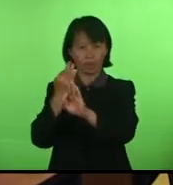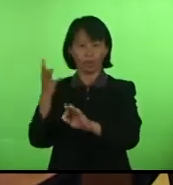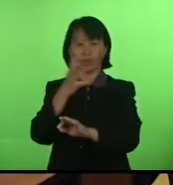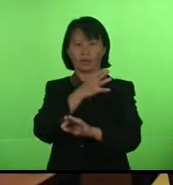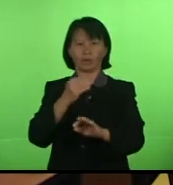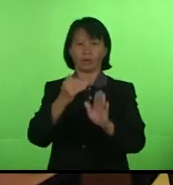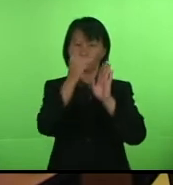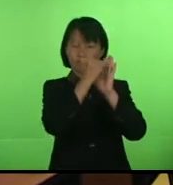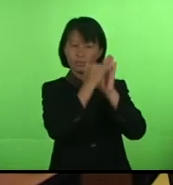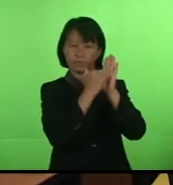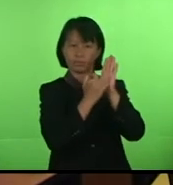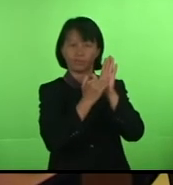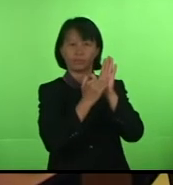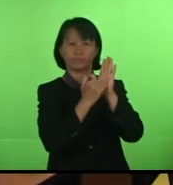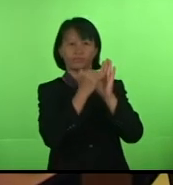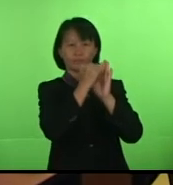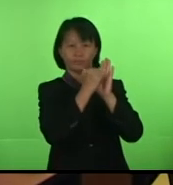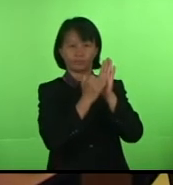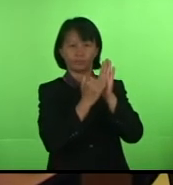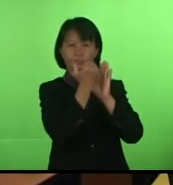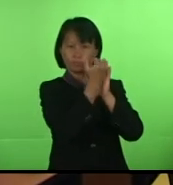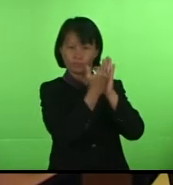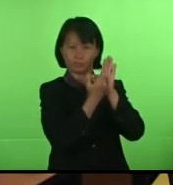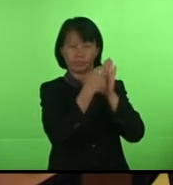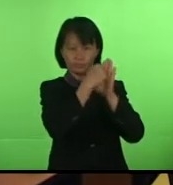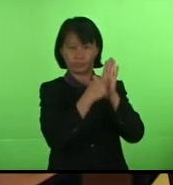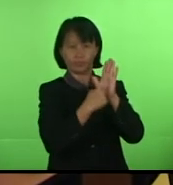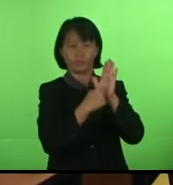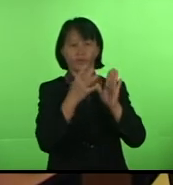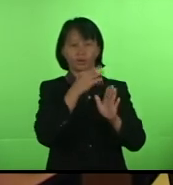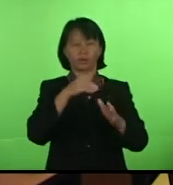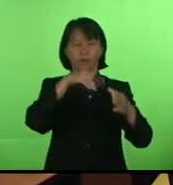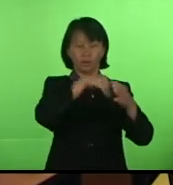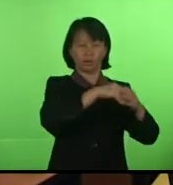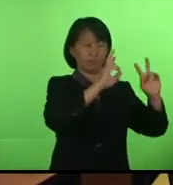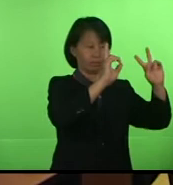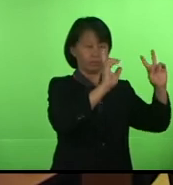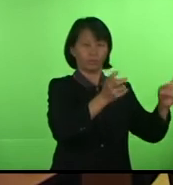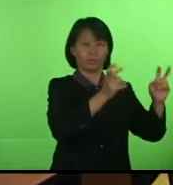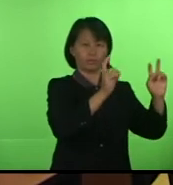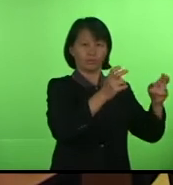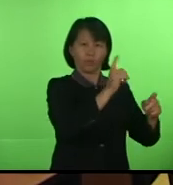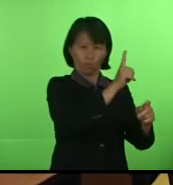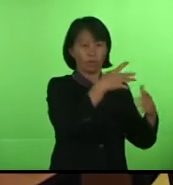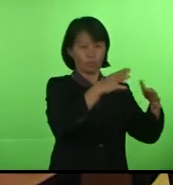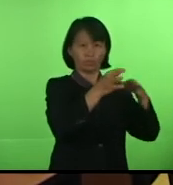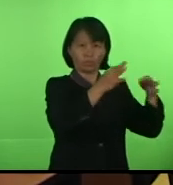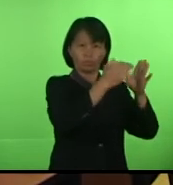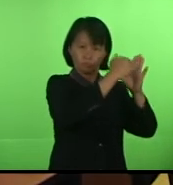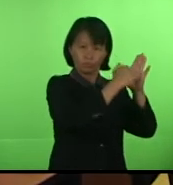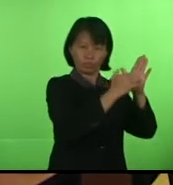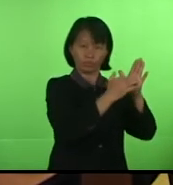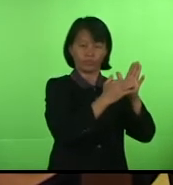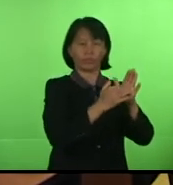content. And in topic 1 also has discussed the barriers to effective